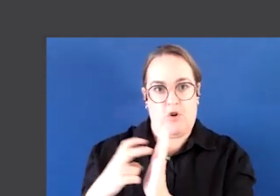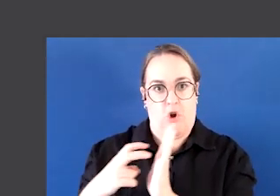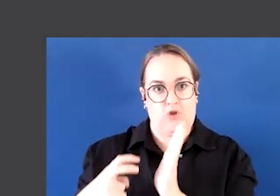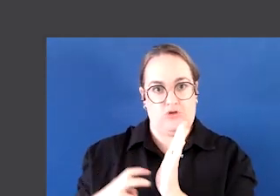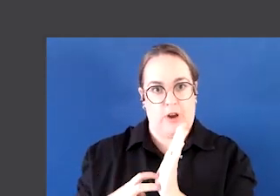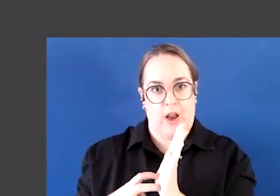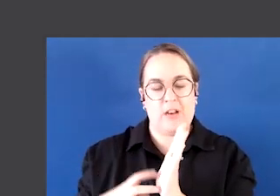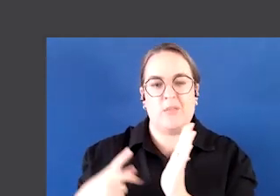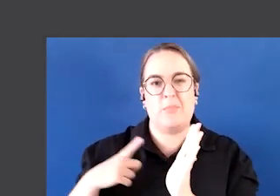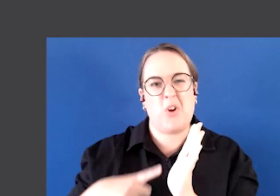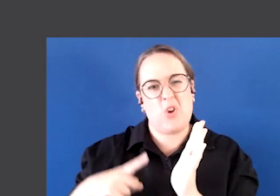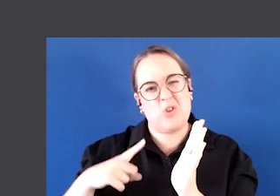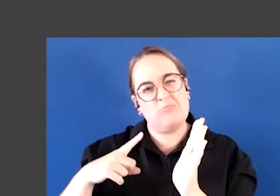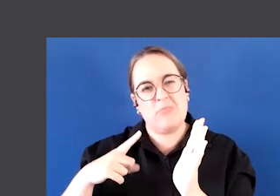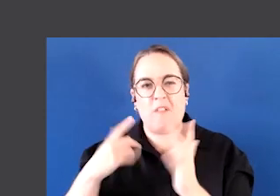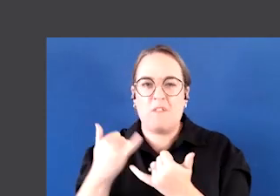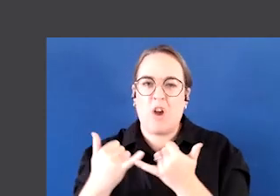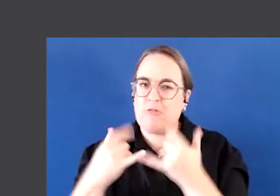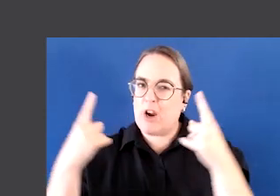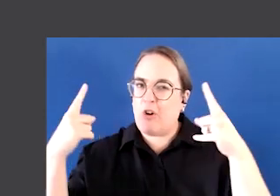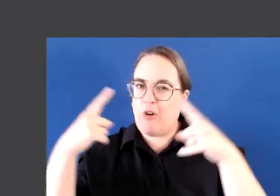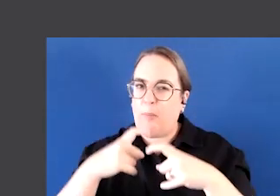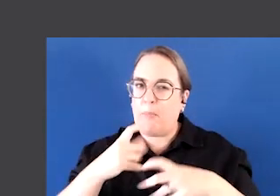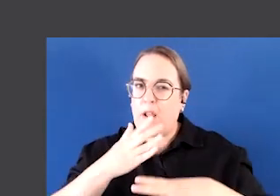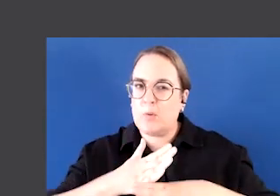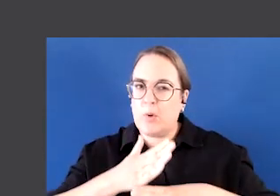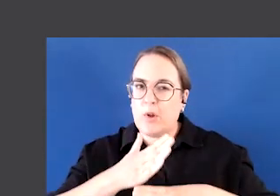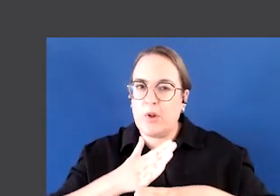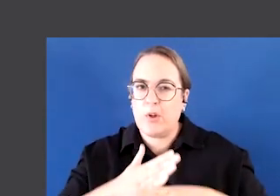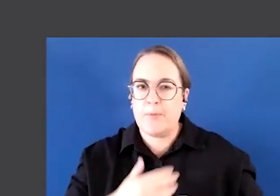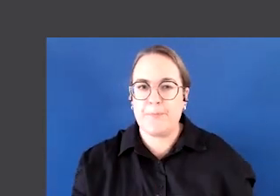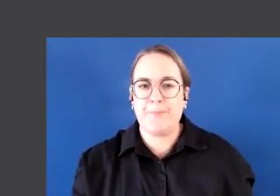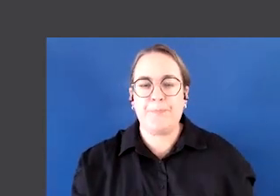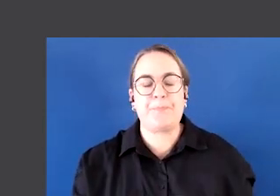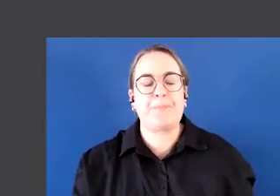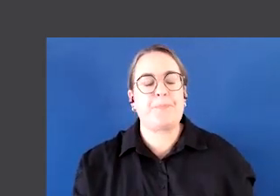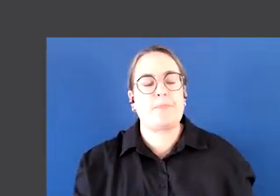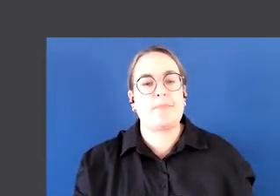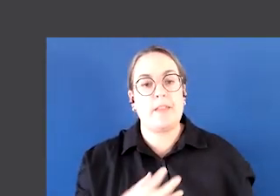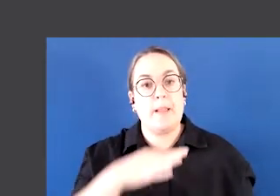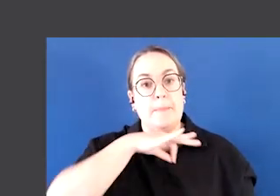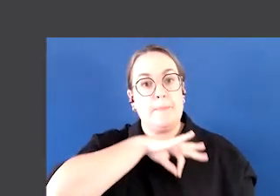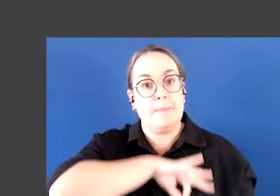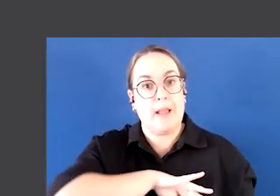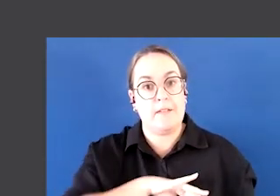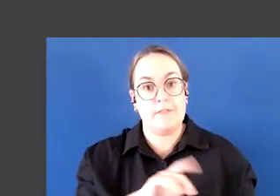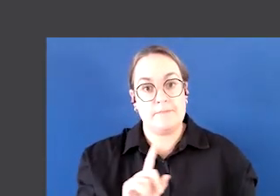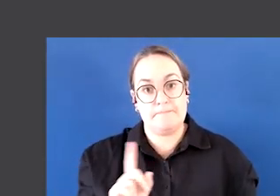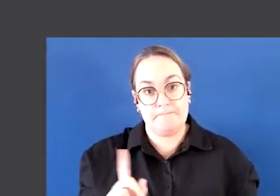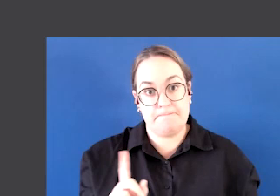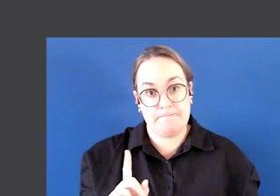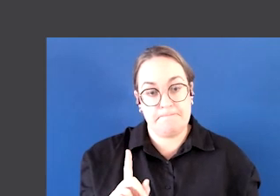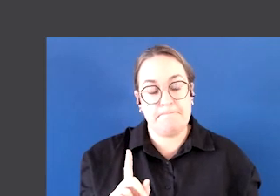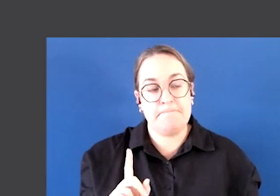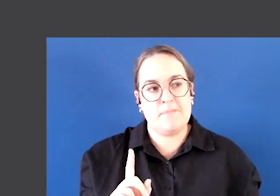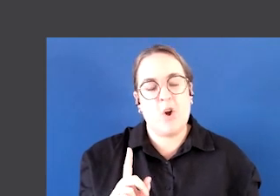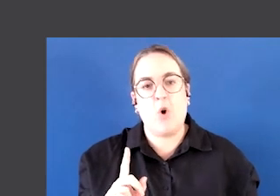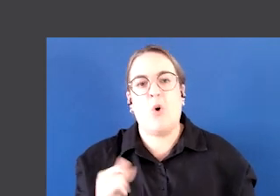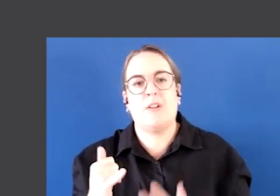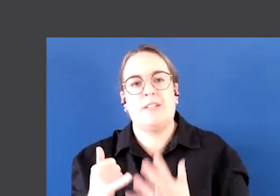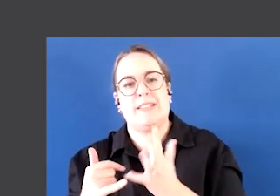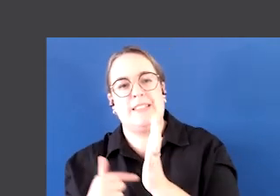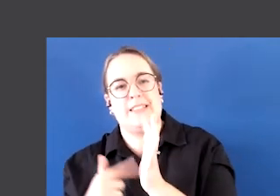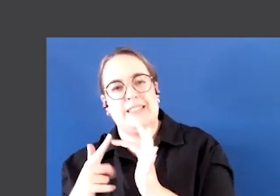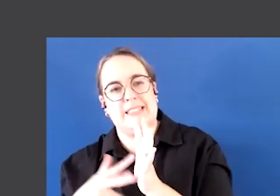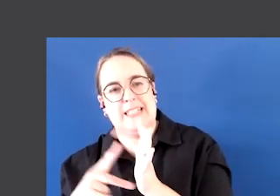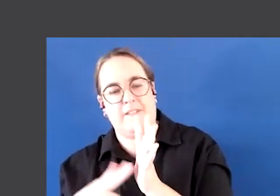models because they do a better job of managing the complex interfaces that we work in. And probably one of the benefits that they bring, and I think Stephen